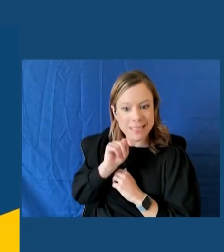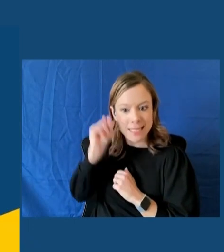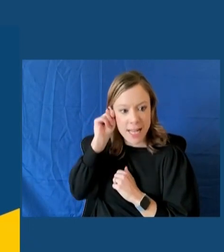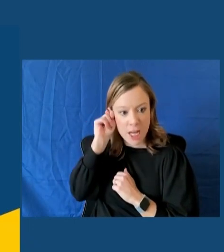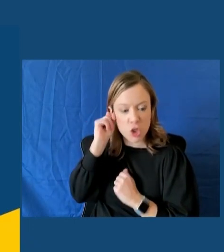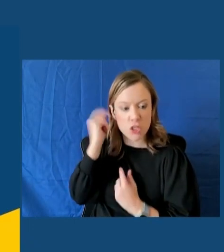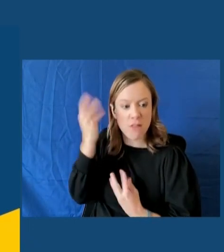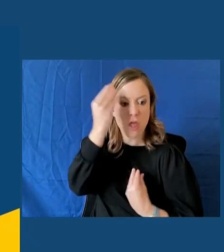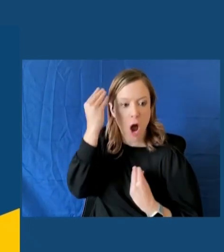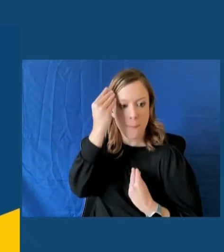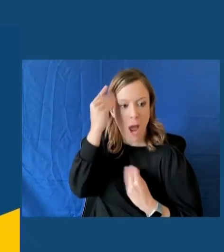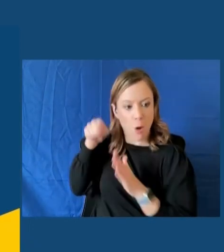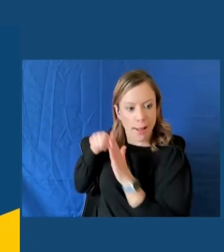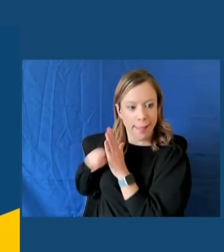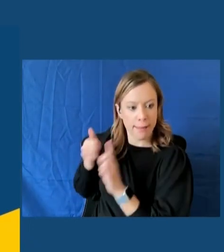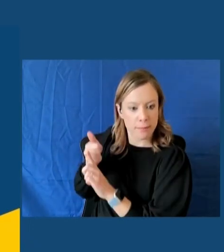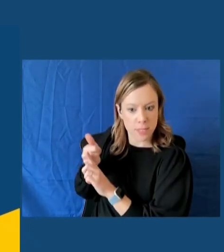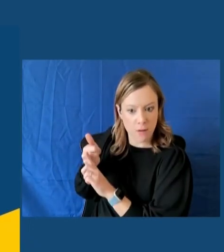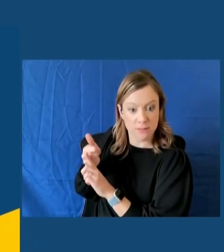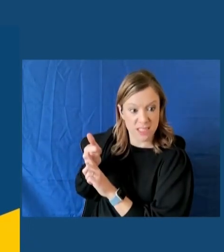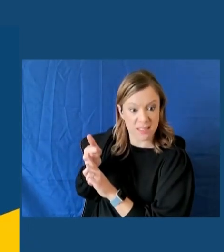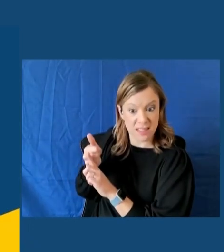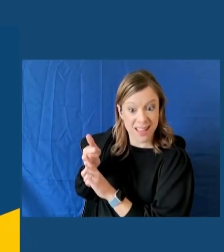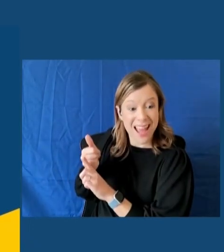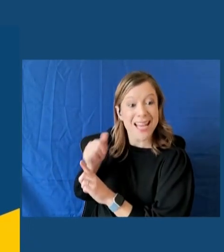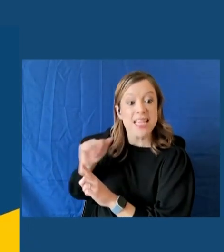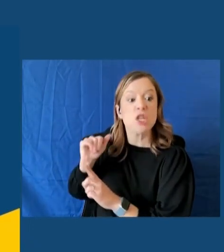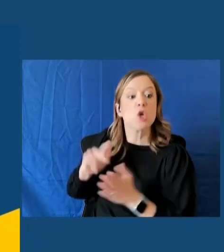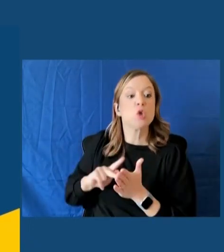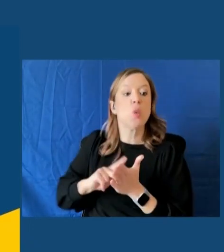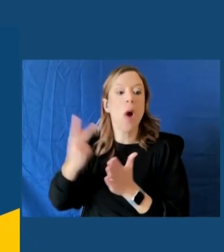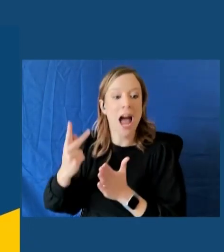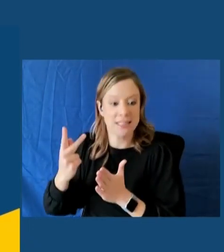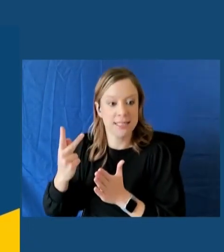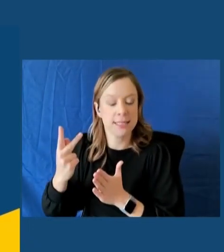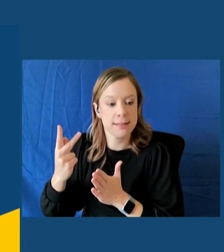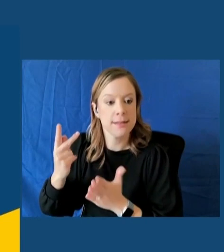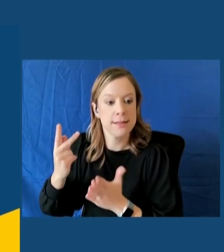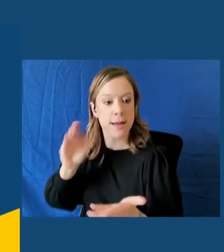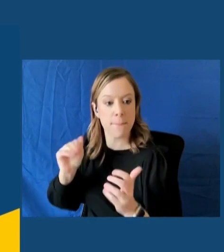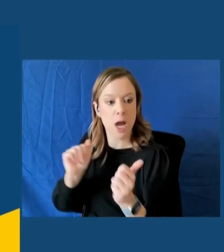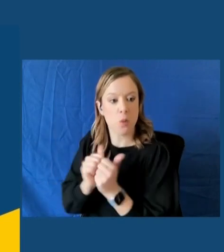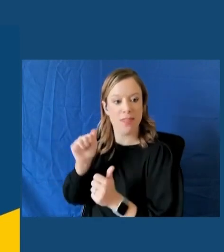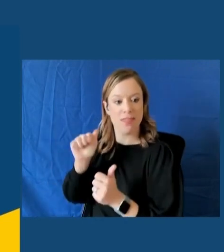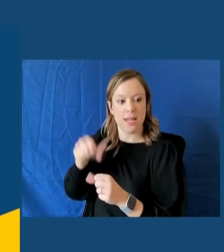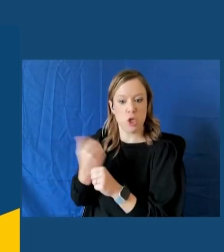figure just a decade ago. For teenage girls, the numbers is 1 in 3.